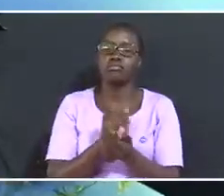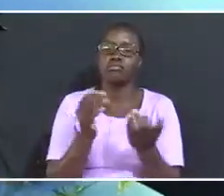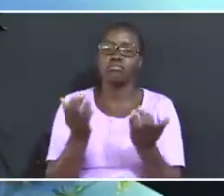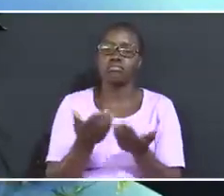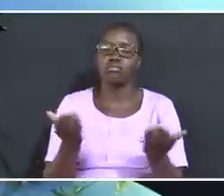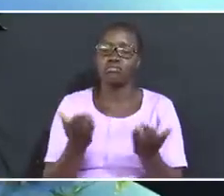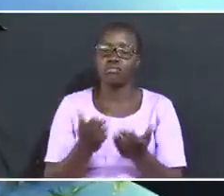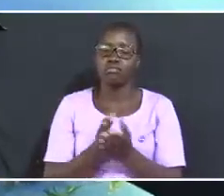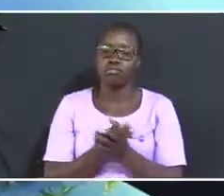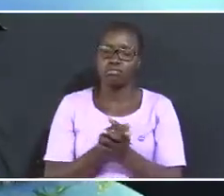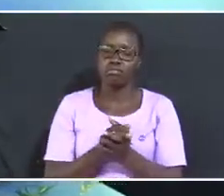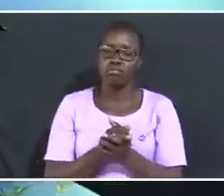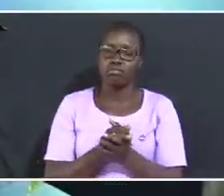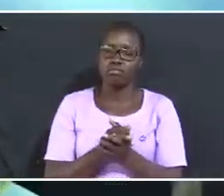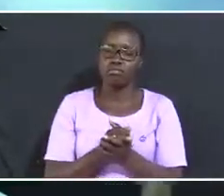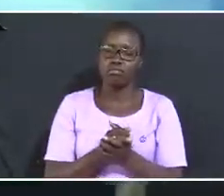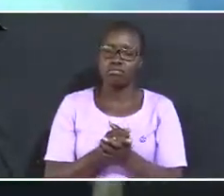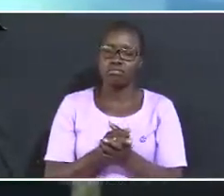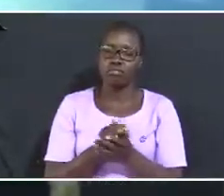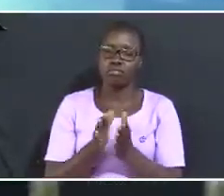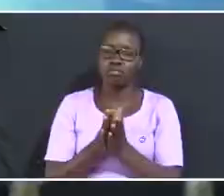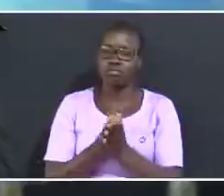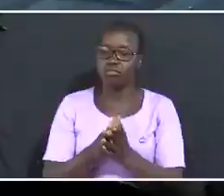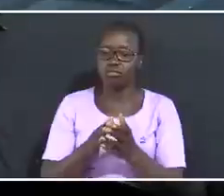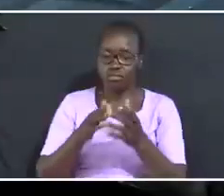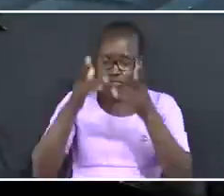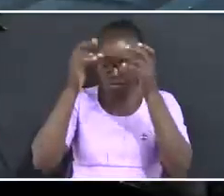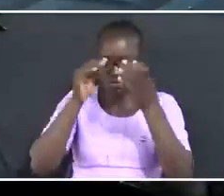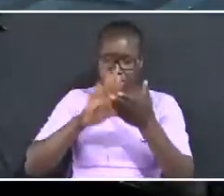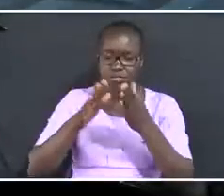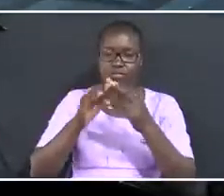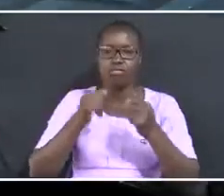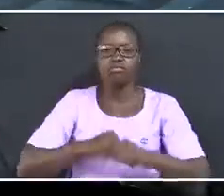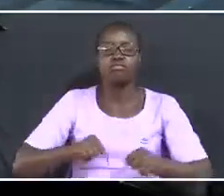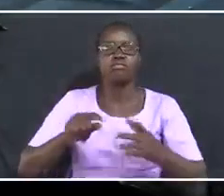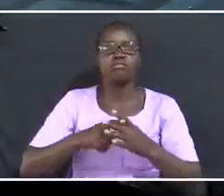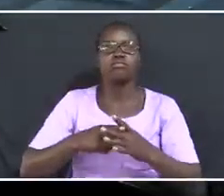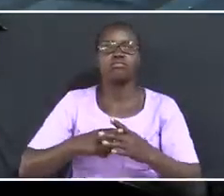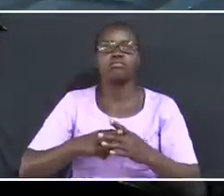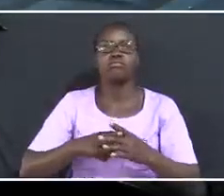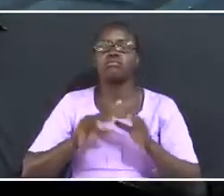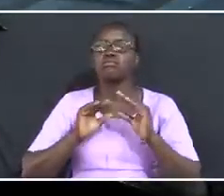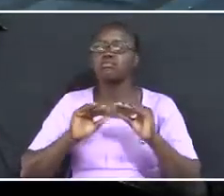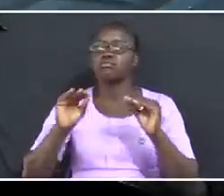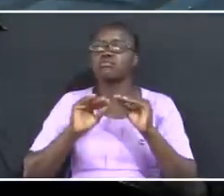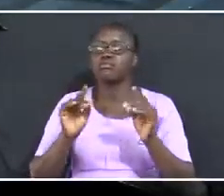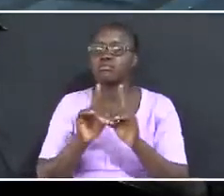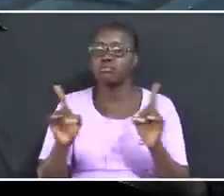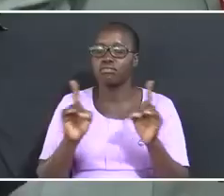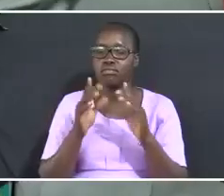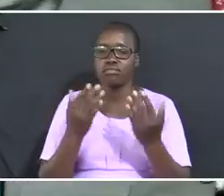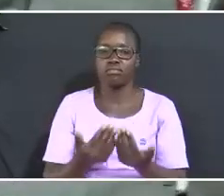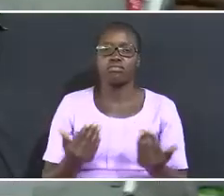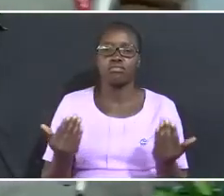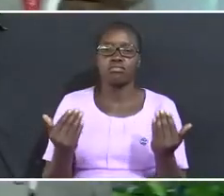where Satan now became a master and began to teach us